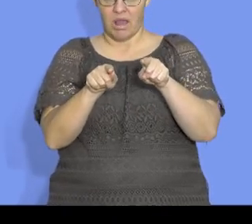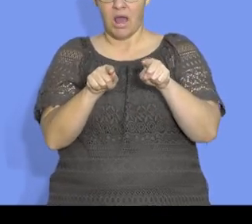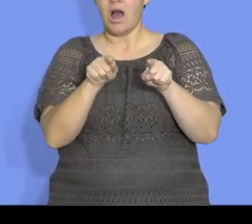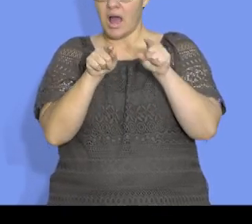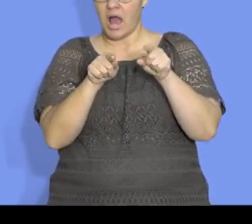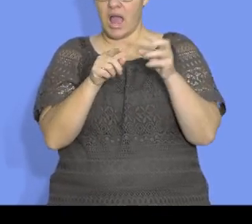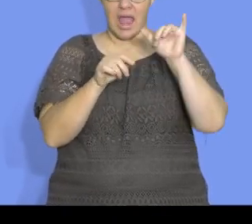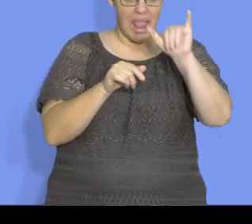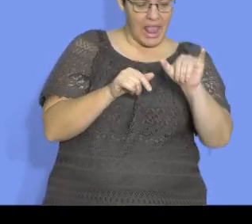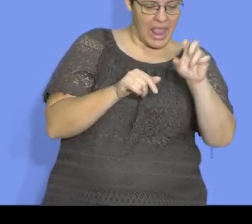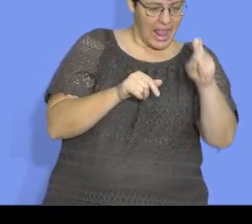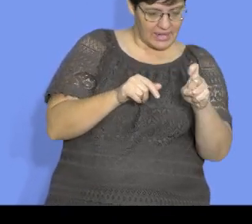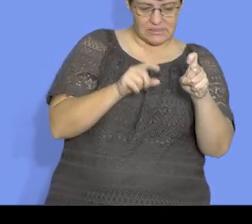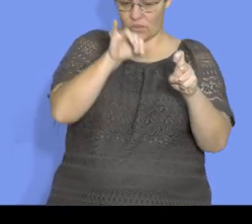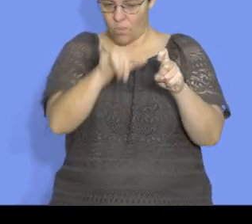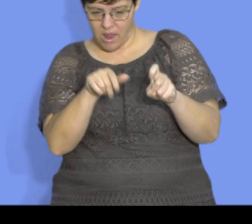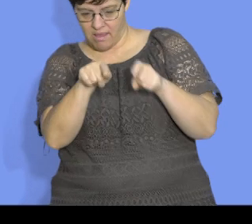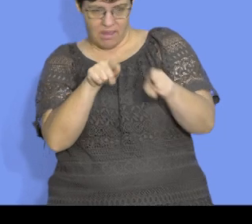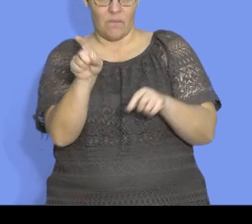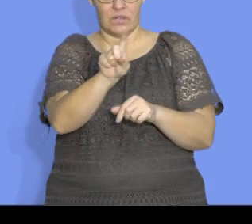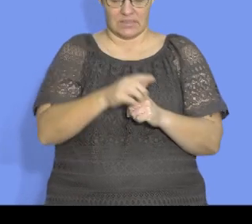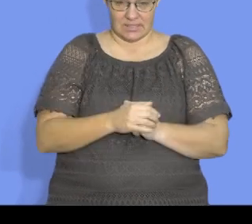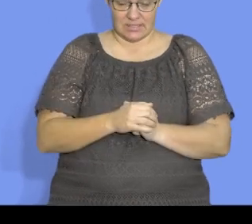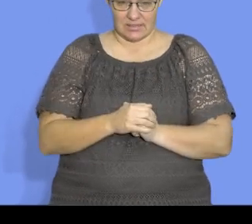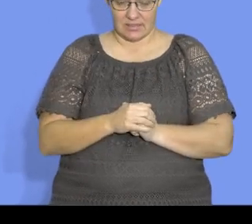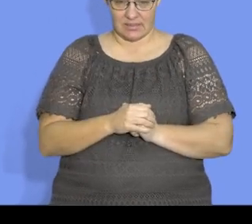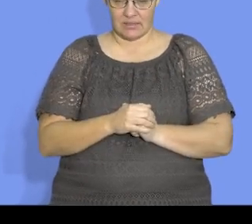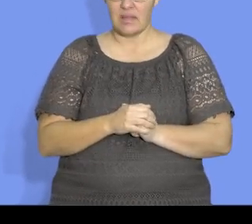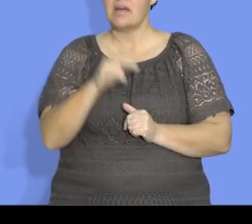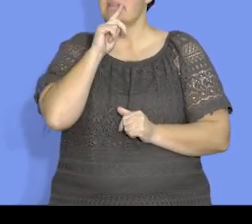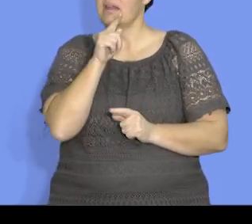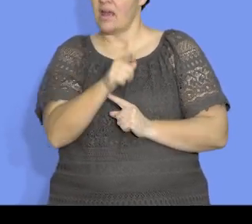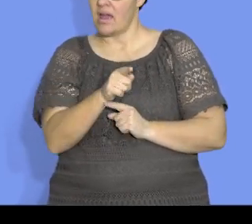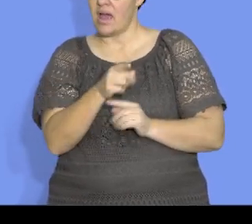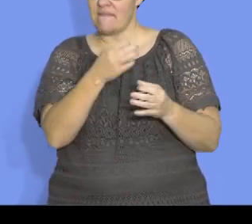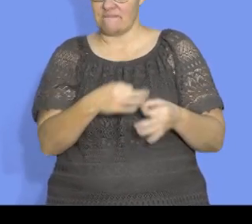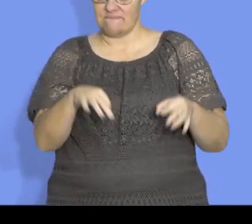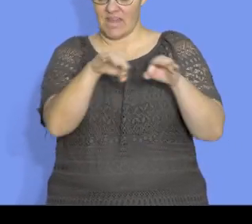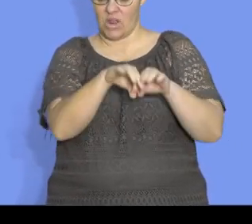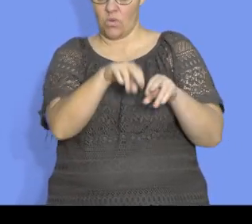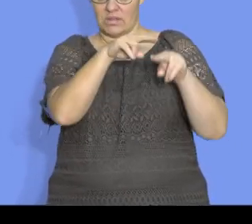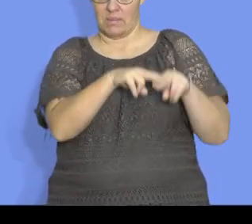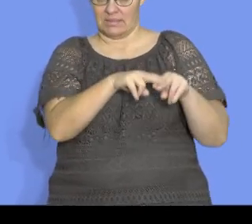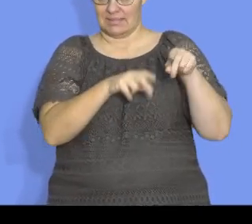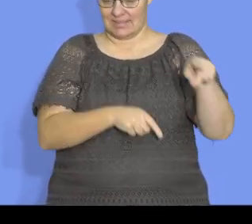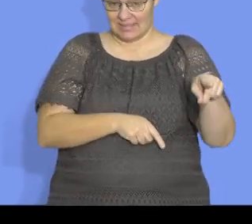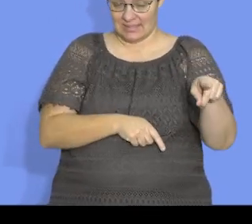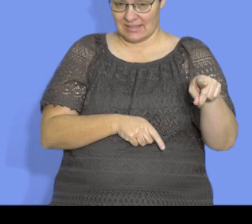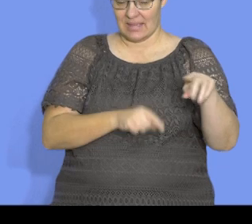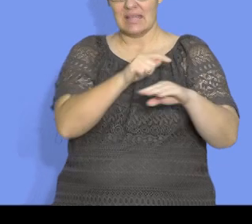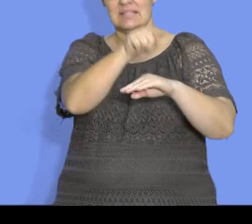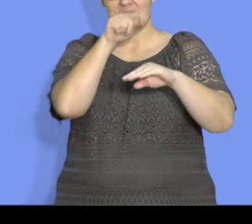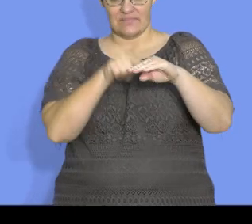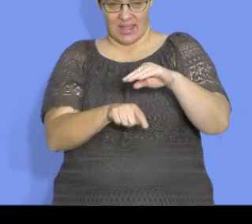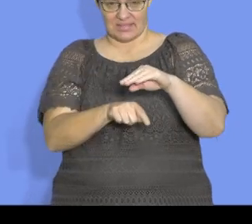working at that. In the end, we're going to take the value for the dependent variable and divide